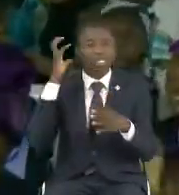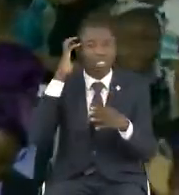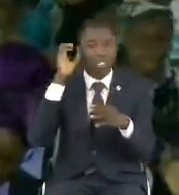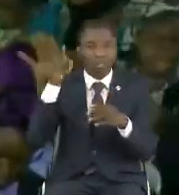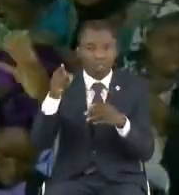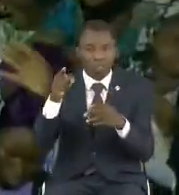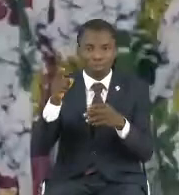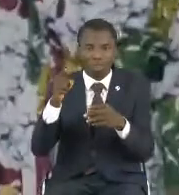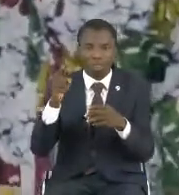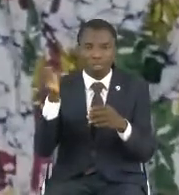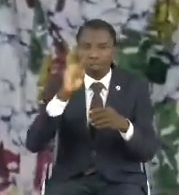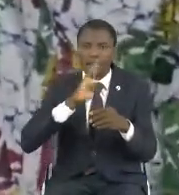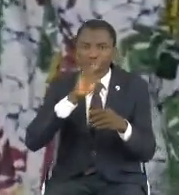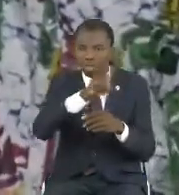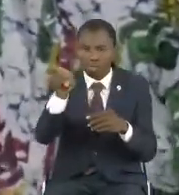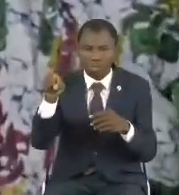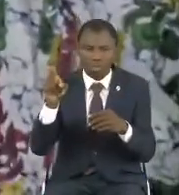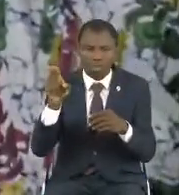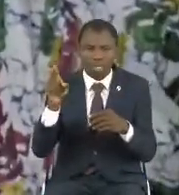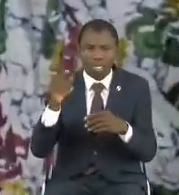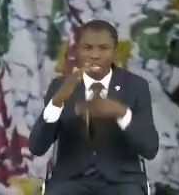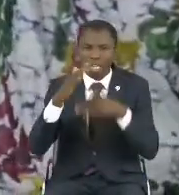Where are they? Heaven.